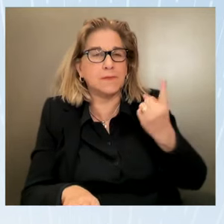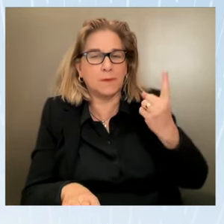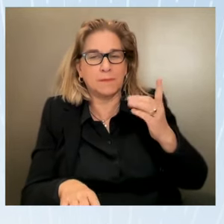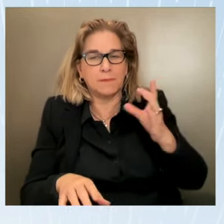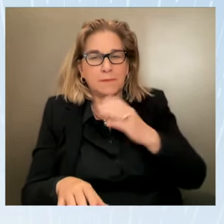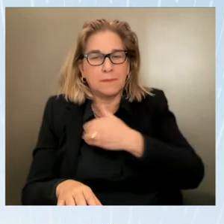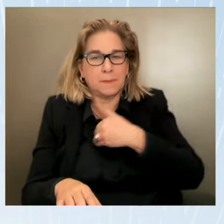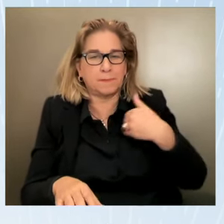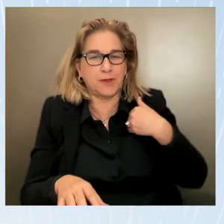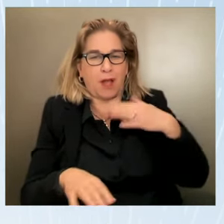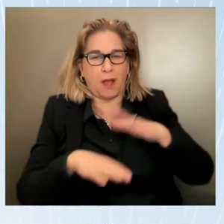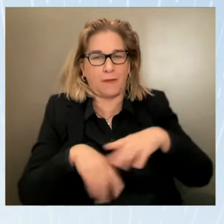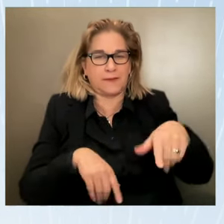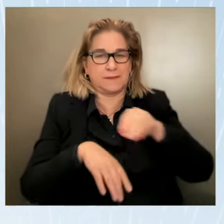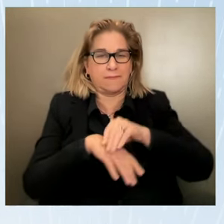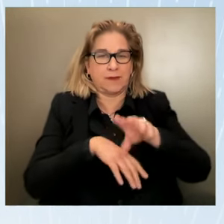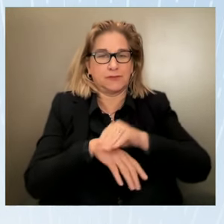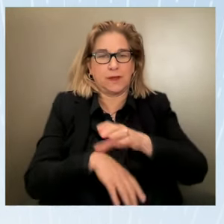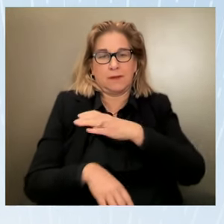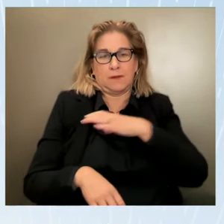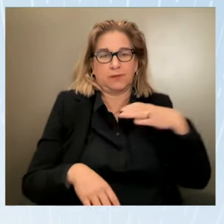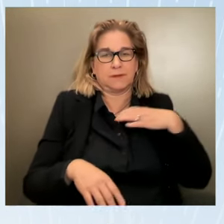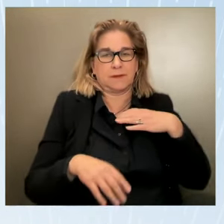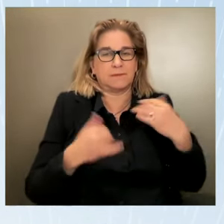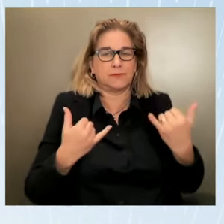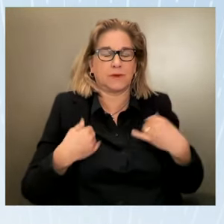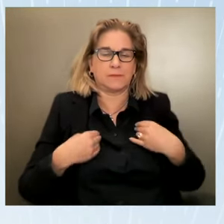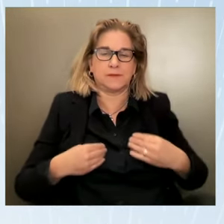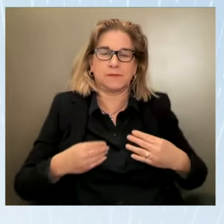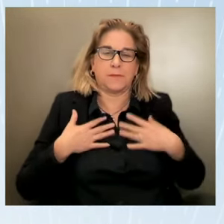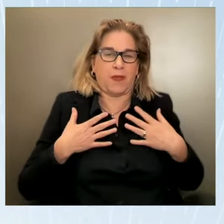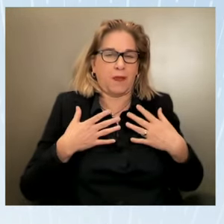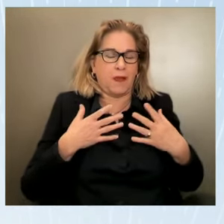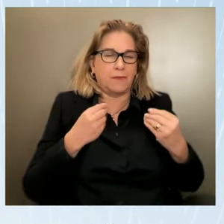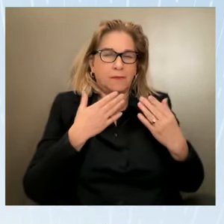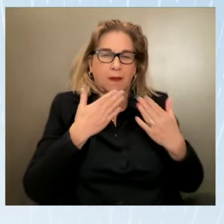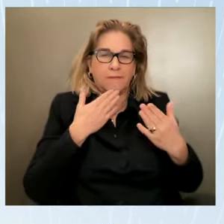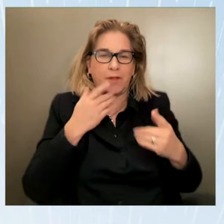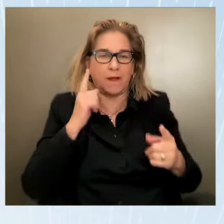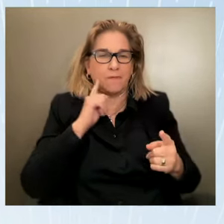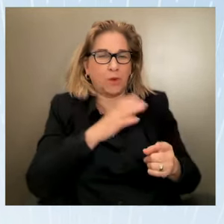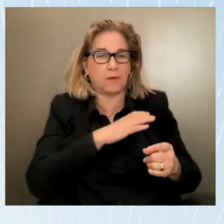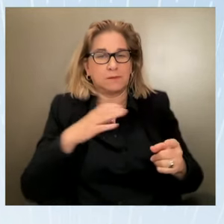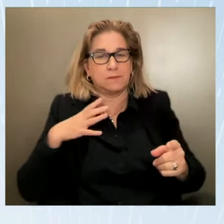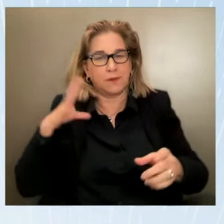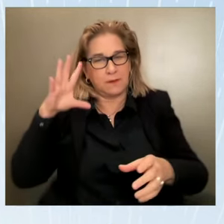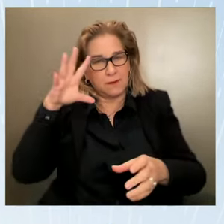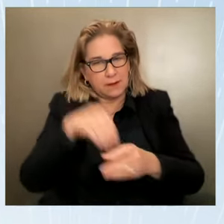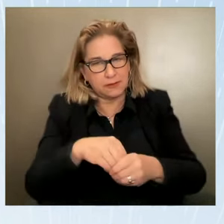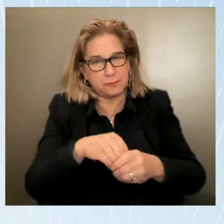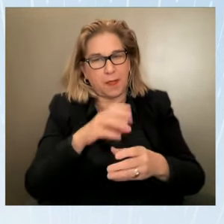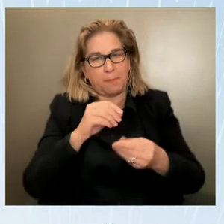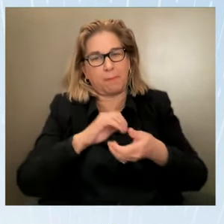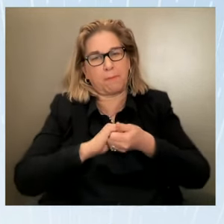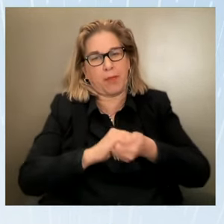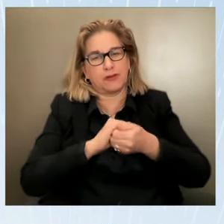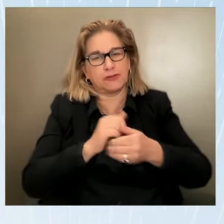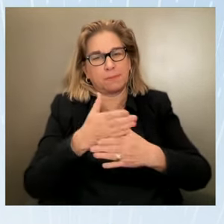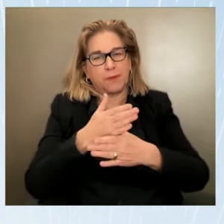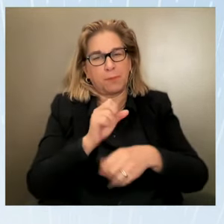engagement and partnership throughout the year. Their participation in anti-trafficking initiatives, including